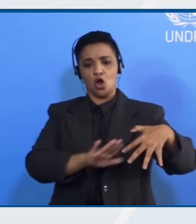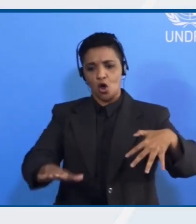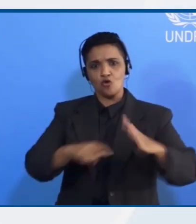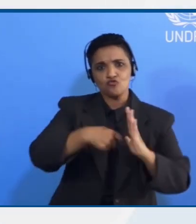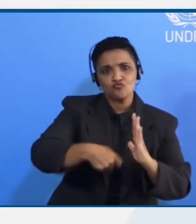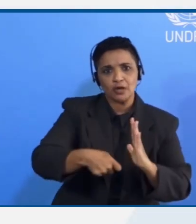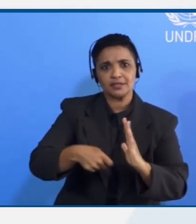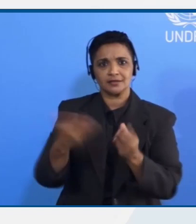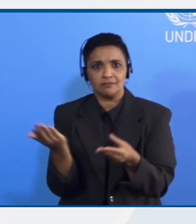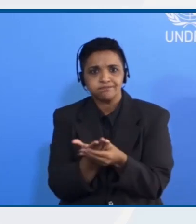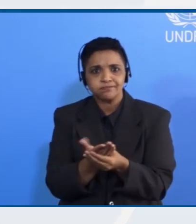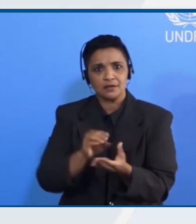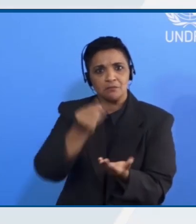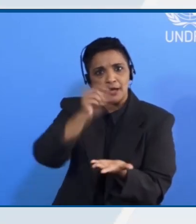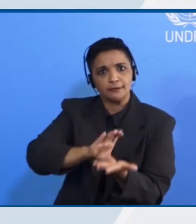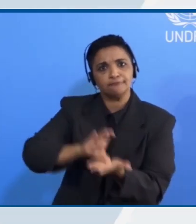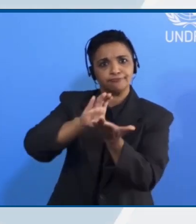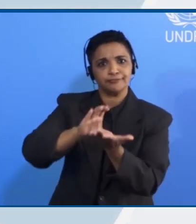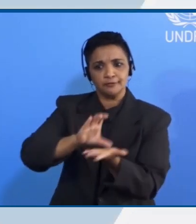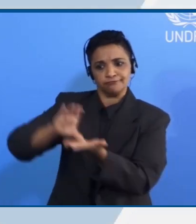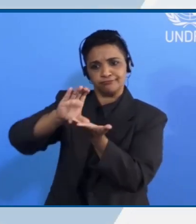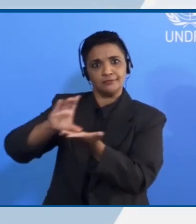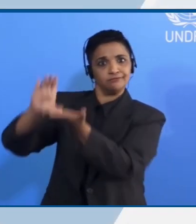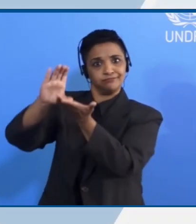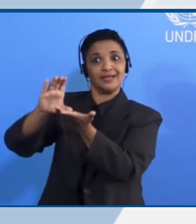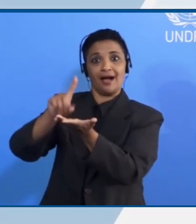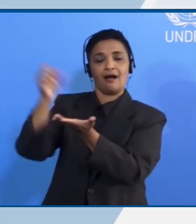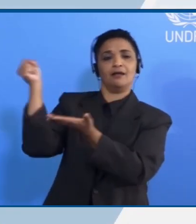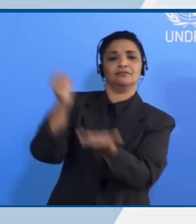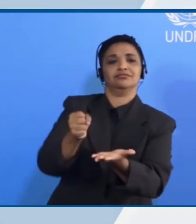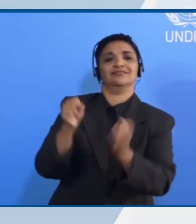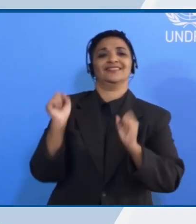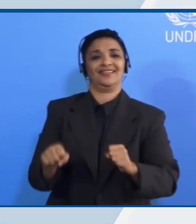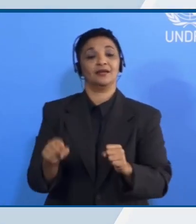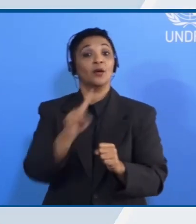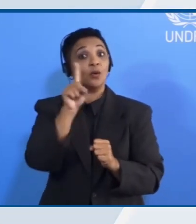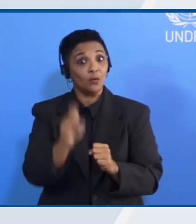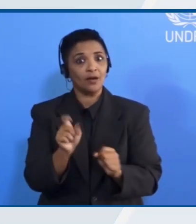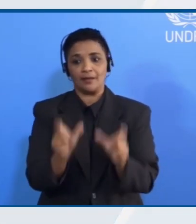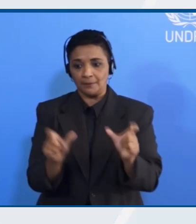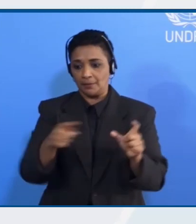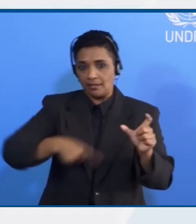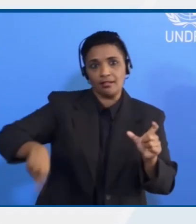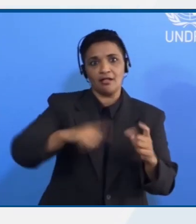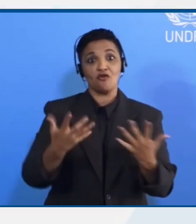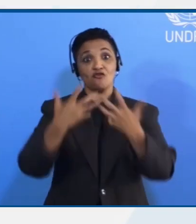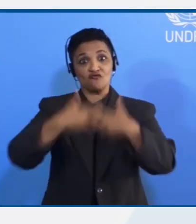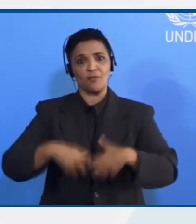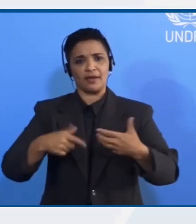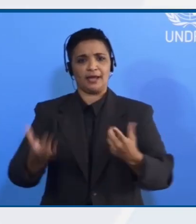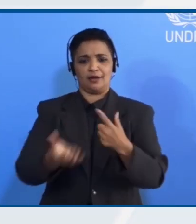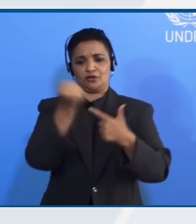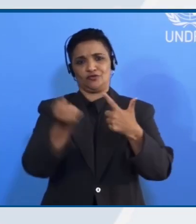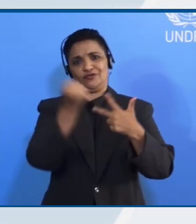more shovel-ready type investments. All that work is needed in order to be able to allow the Sendai framework to have a chance of being